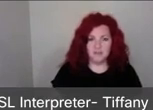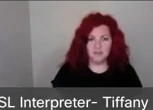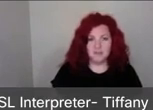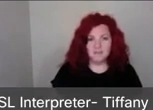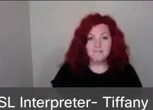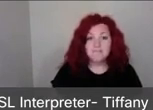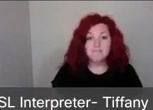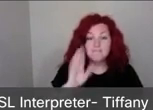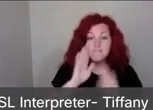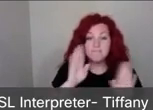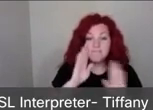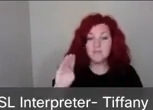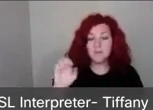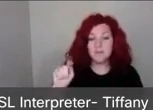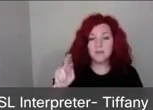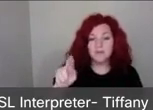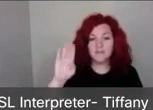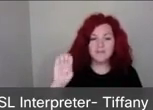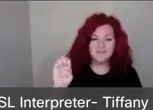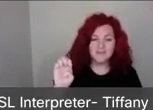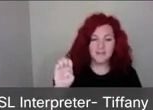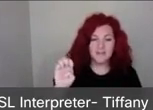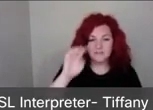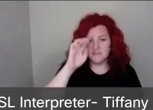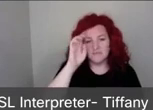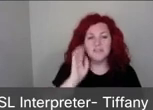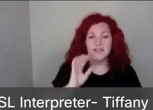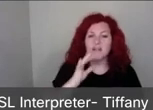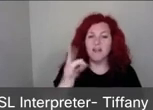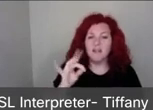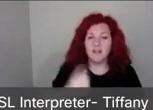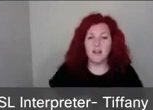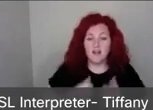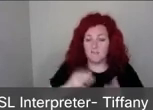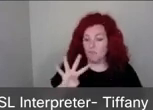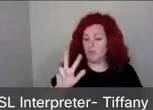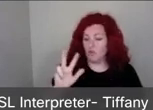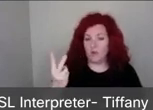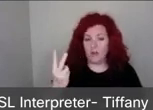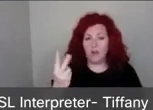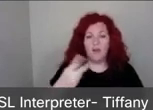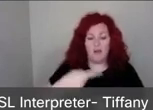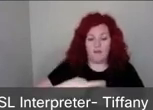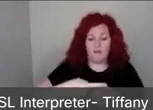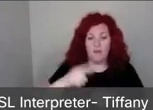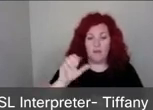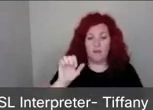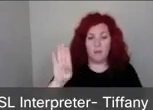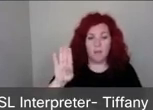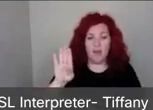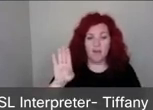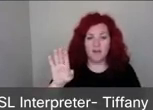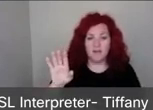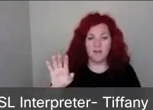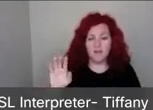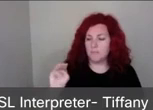Hello, my name is Beatrice Buda. I am 18 years old and I live on 43rd and Camelback in Maryville in the Alhambra District. I have